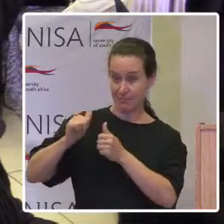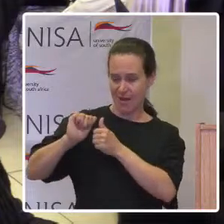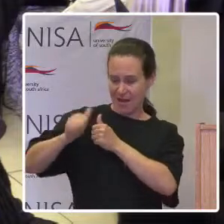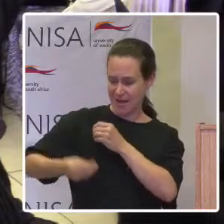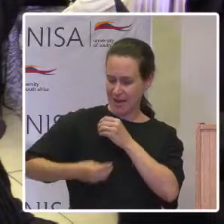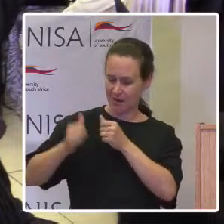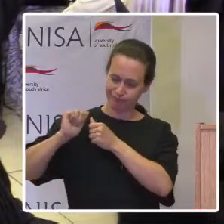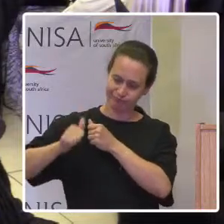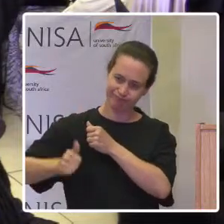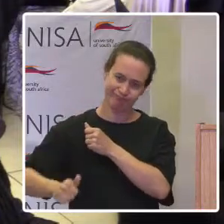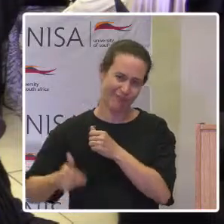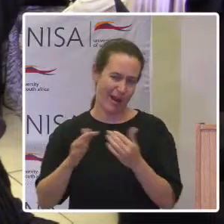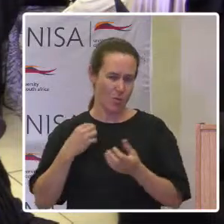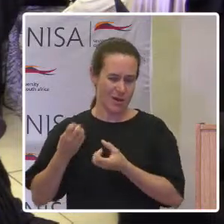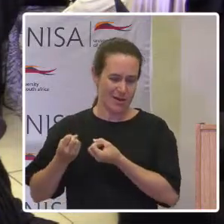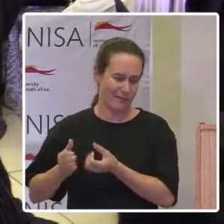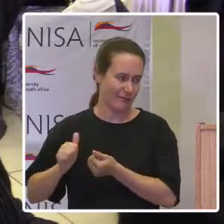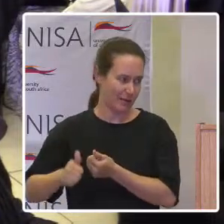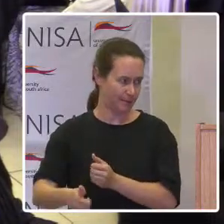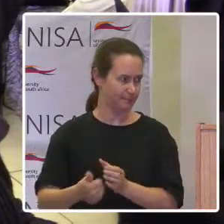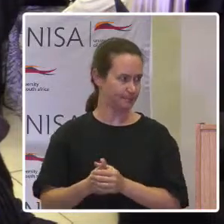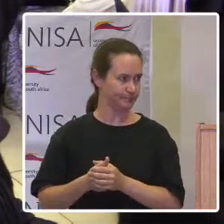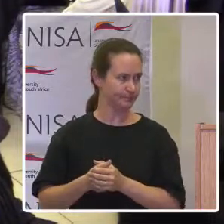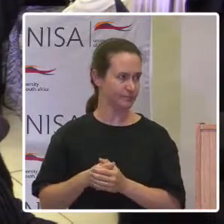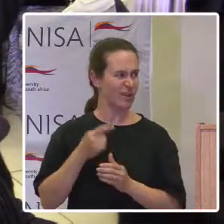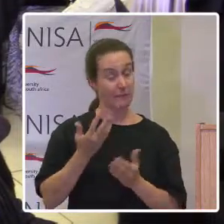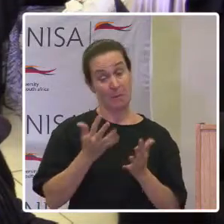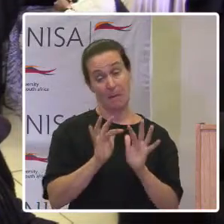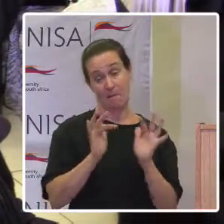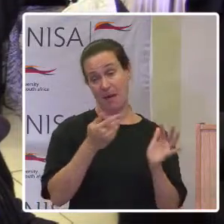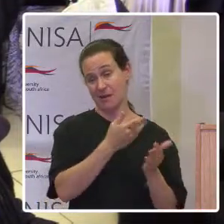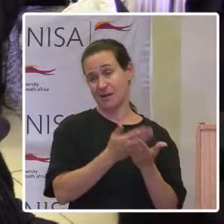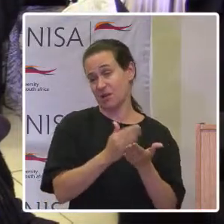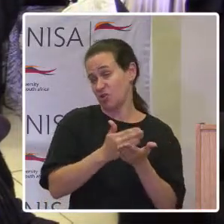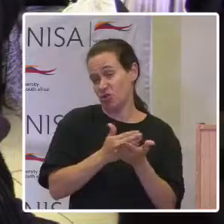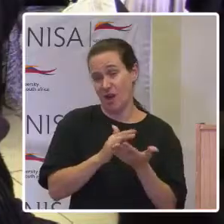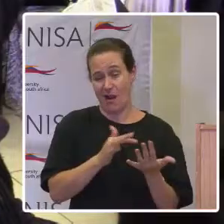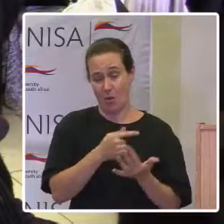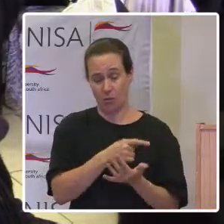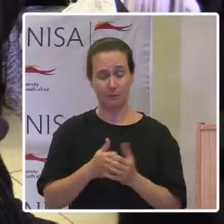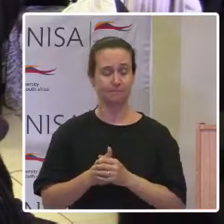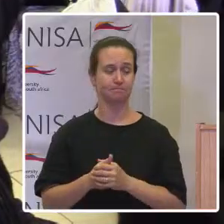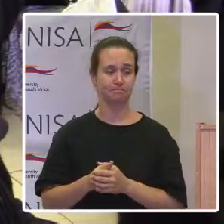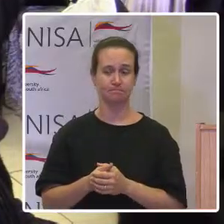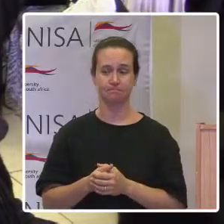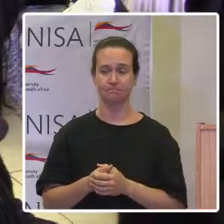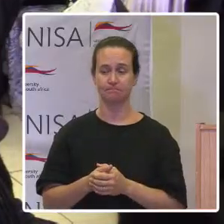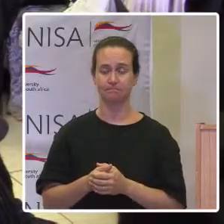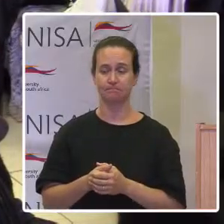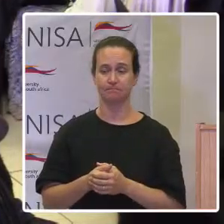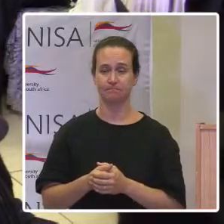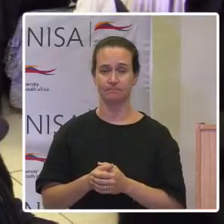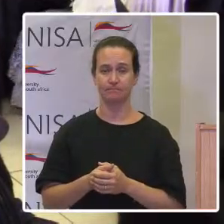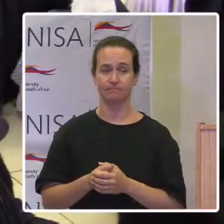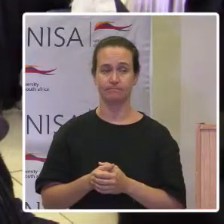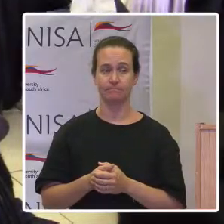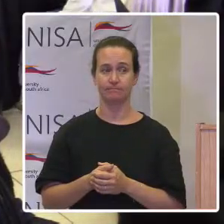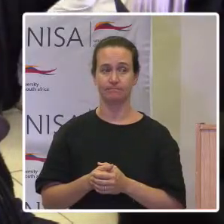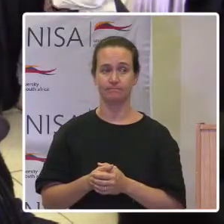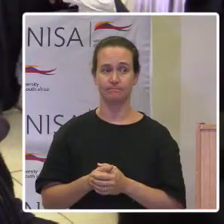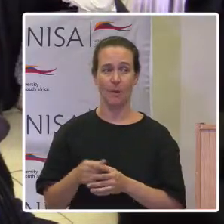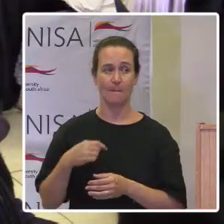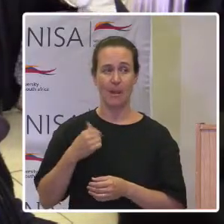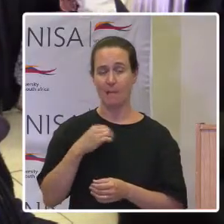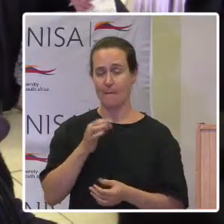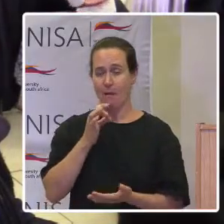generation? So if maybe the panelists can just share on that one, then in closing, just to confirm